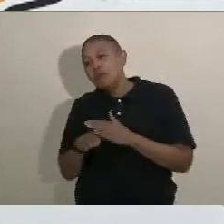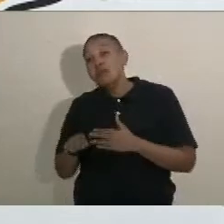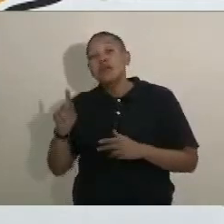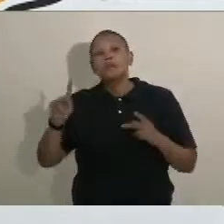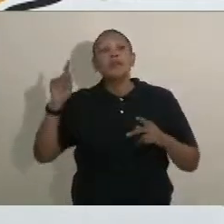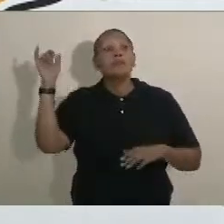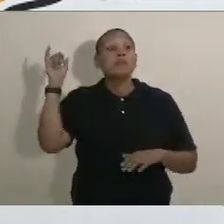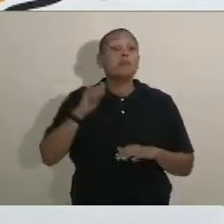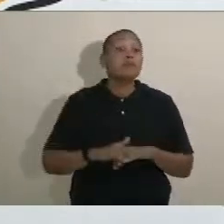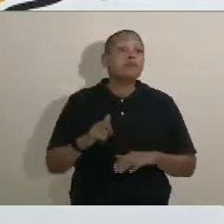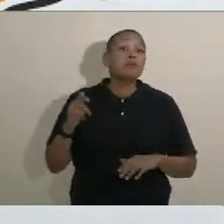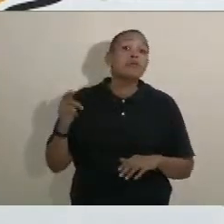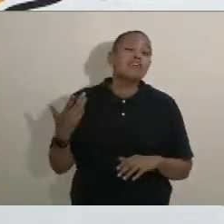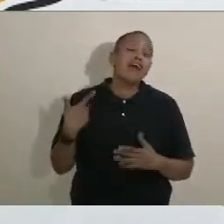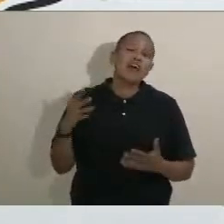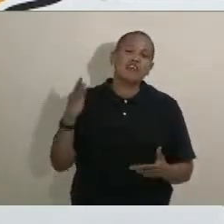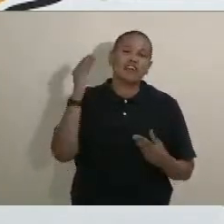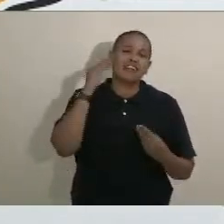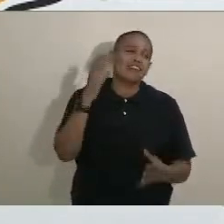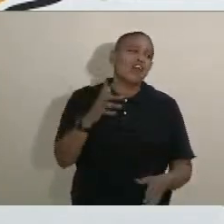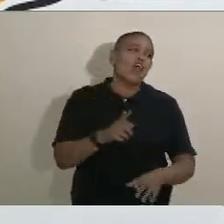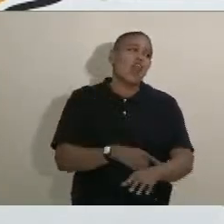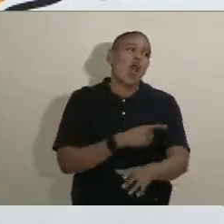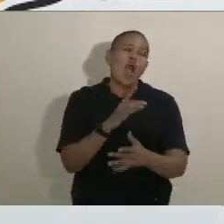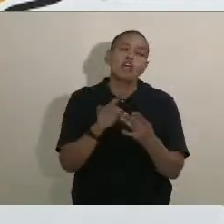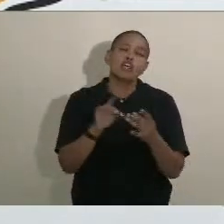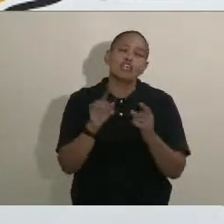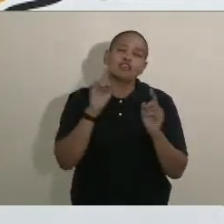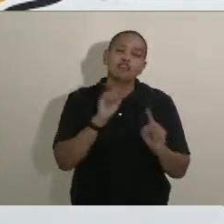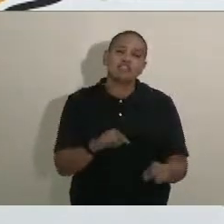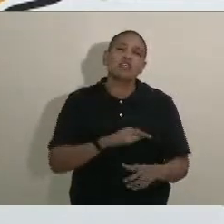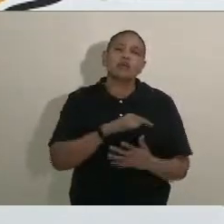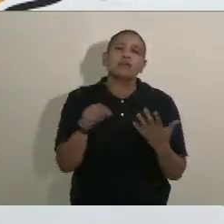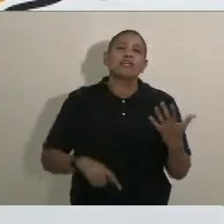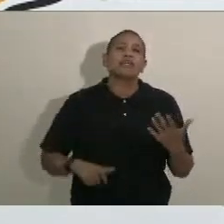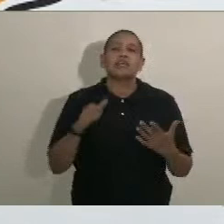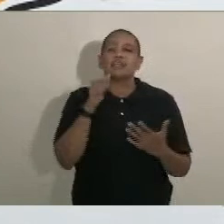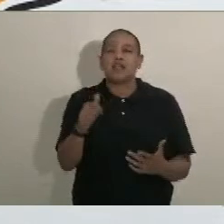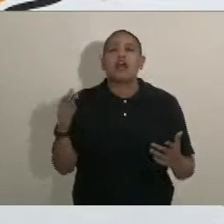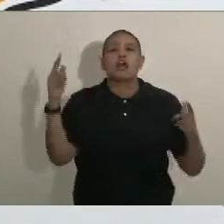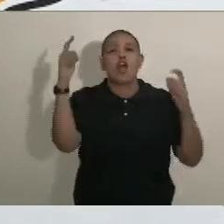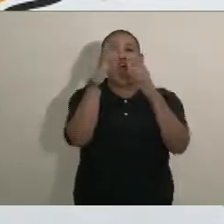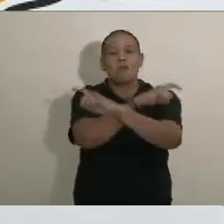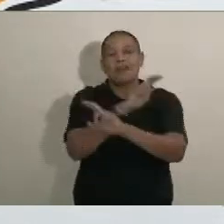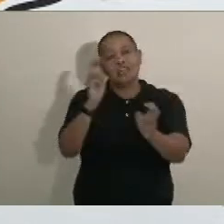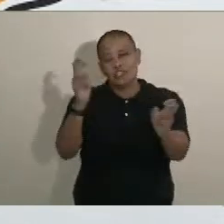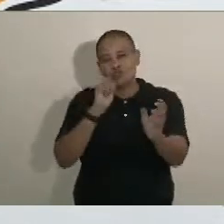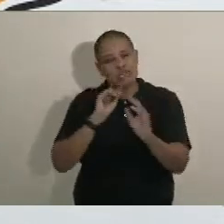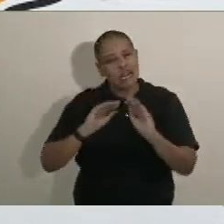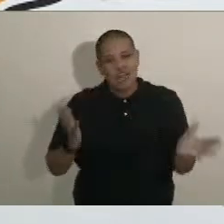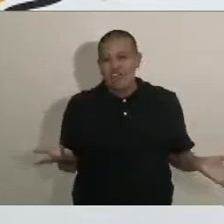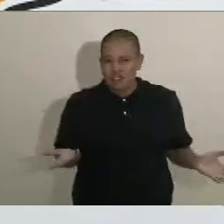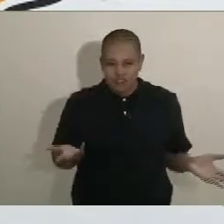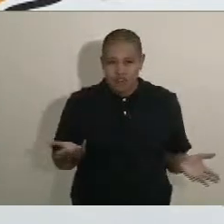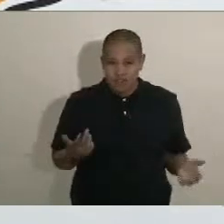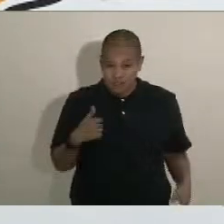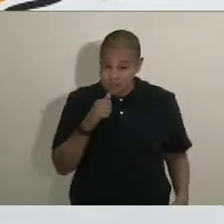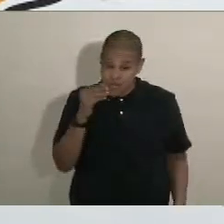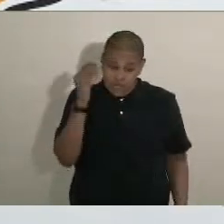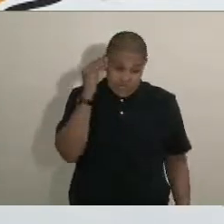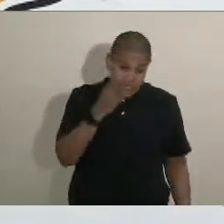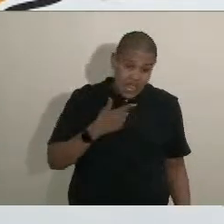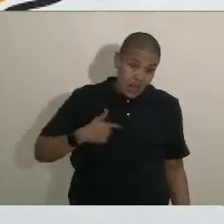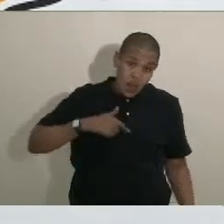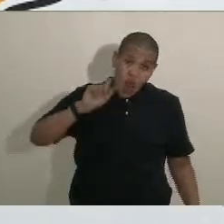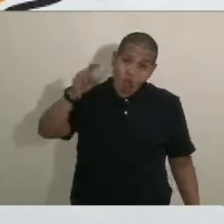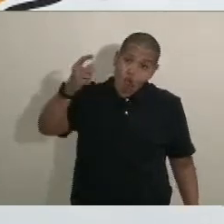question before. Very long-winded response, sir, but these are not uncomplicated issues. Not saying that we